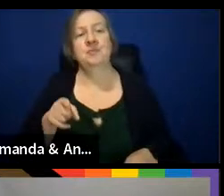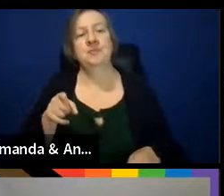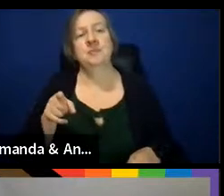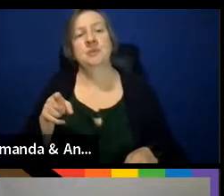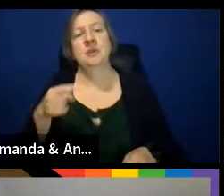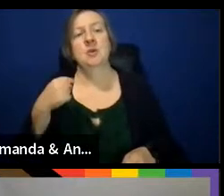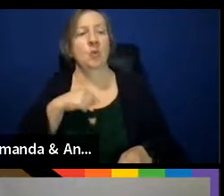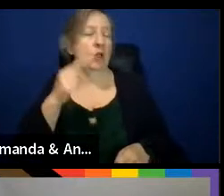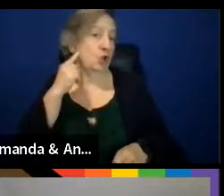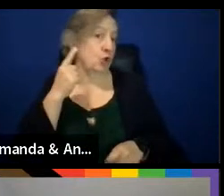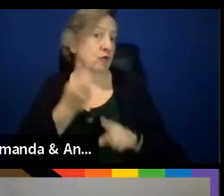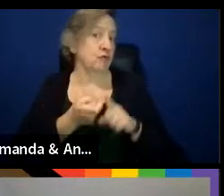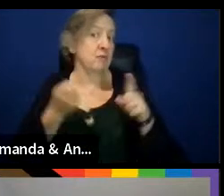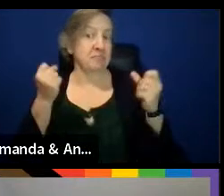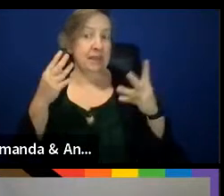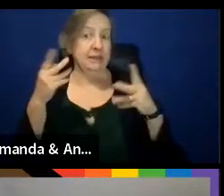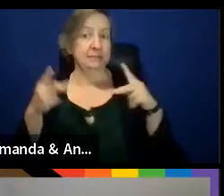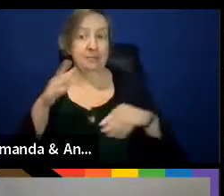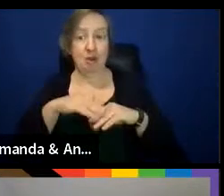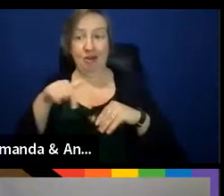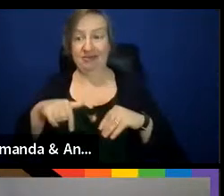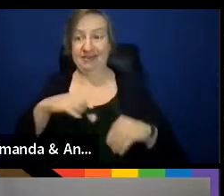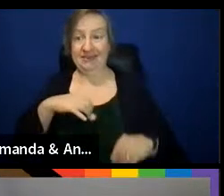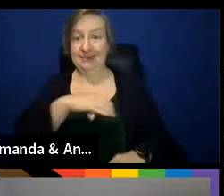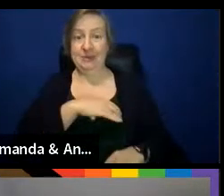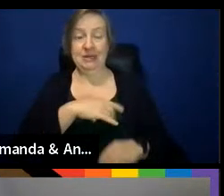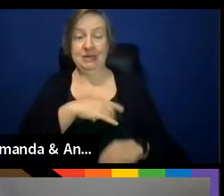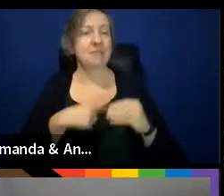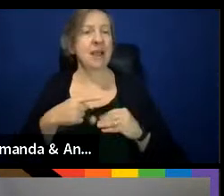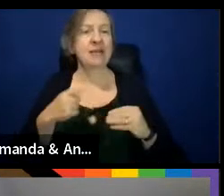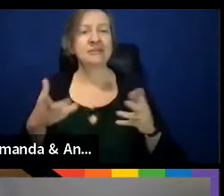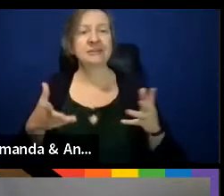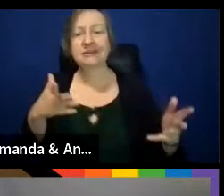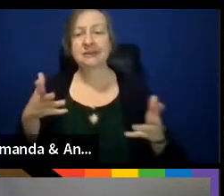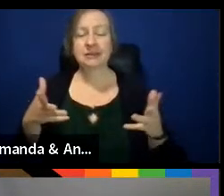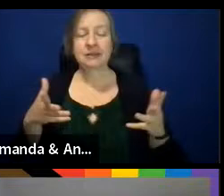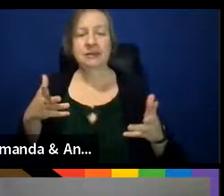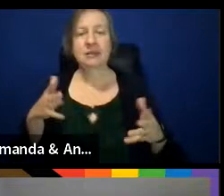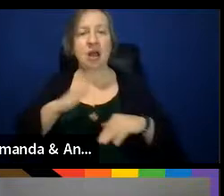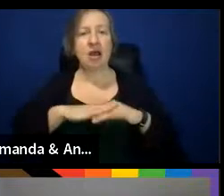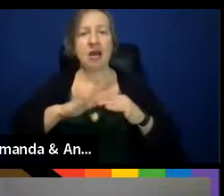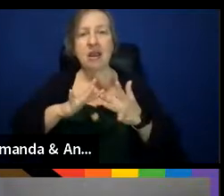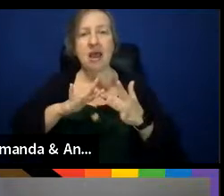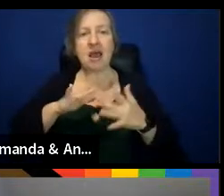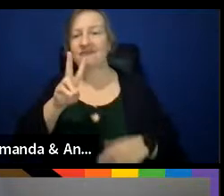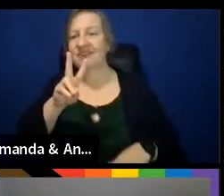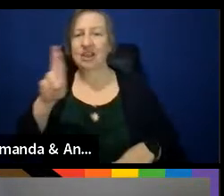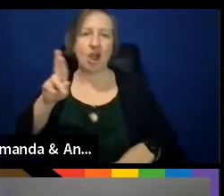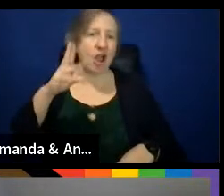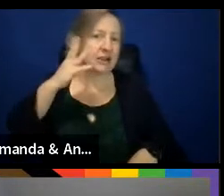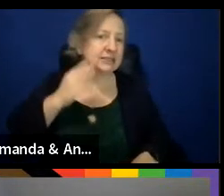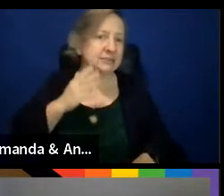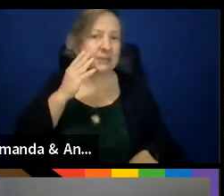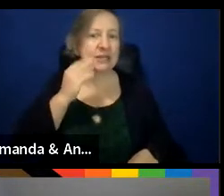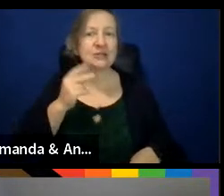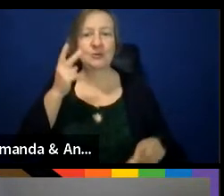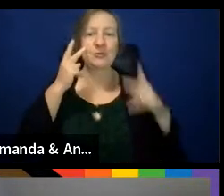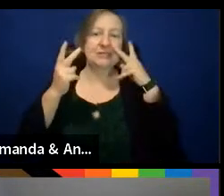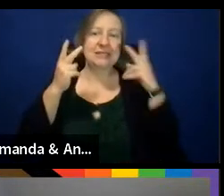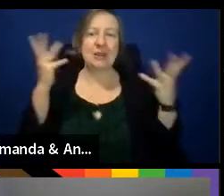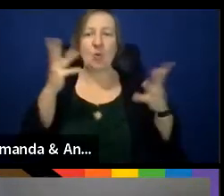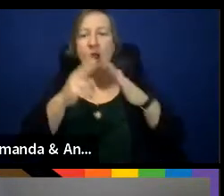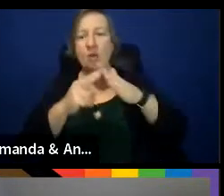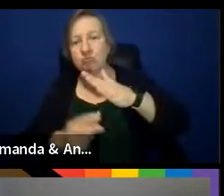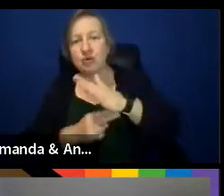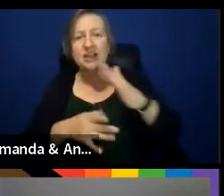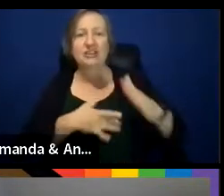we had heard from a number of folks on this committee about some sort of a like virtual reality experience to like see what the bridge would